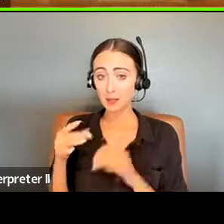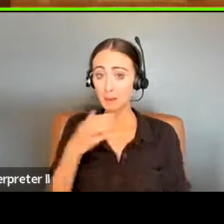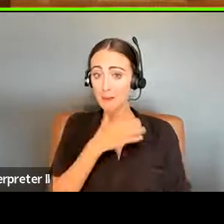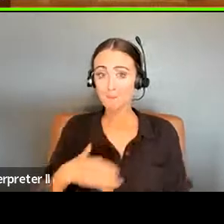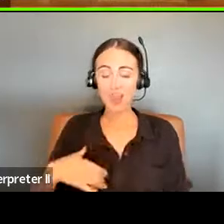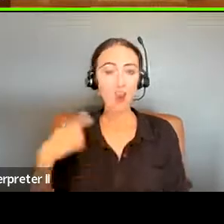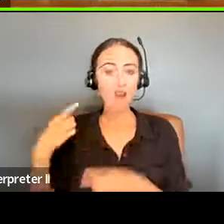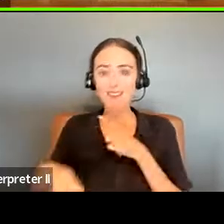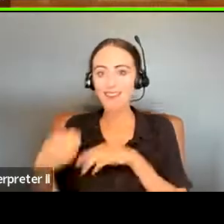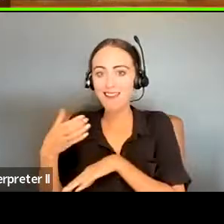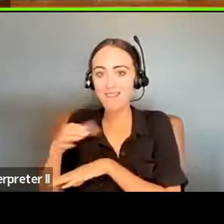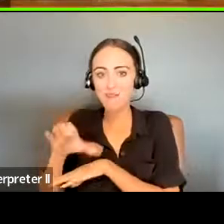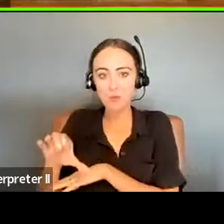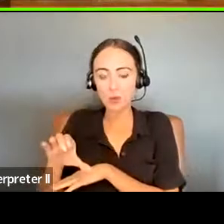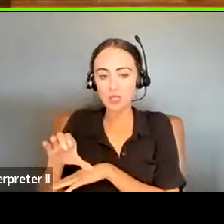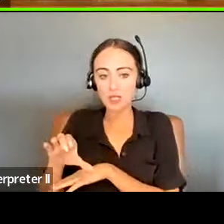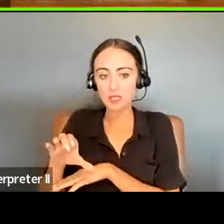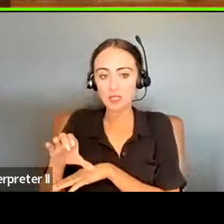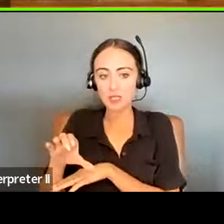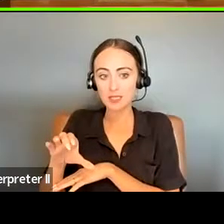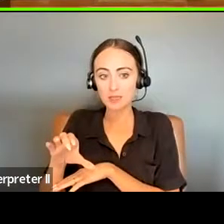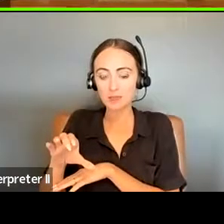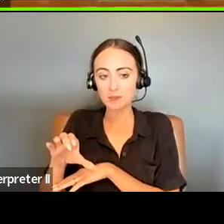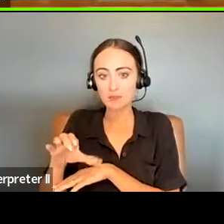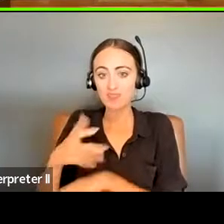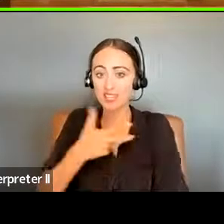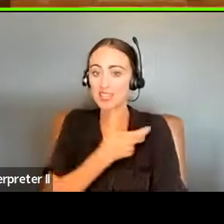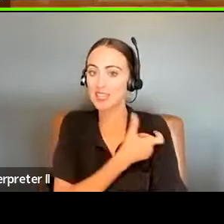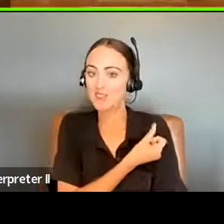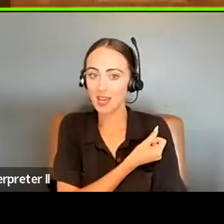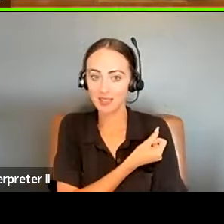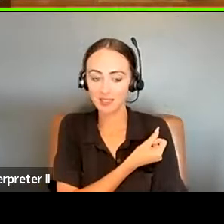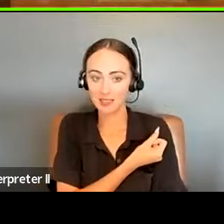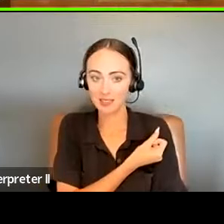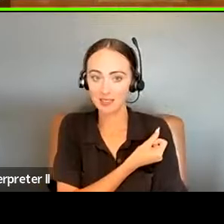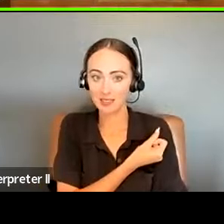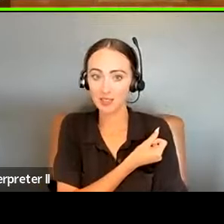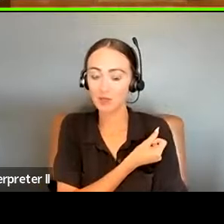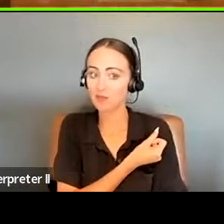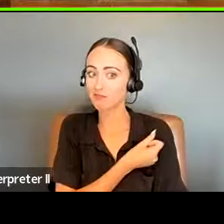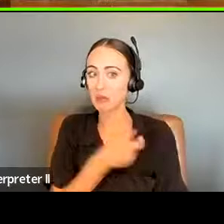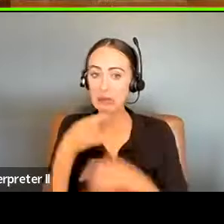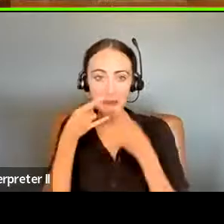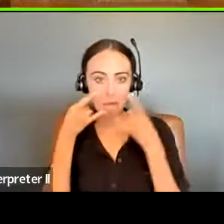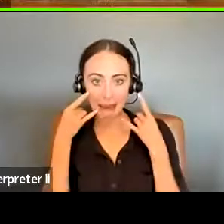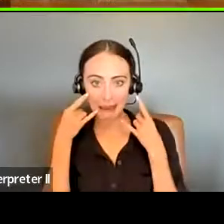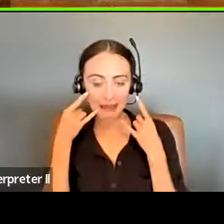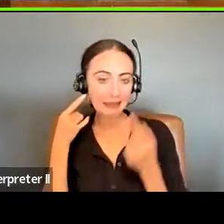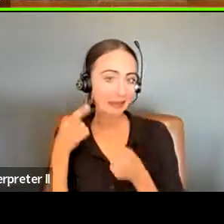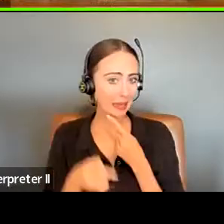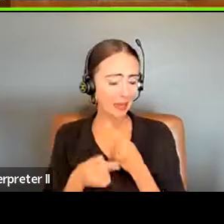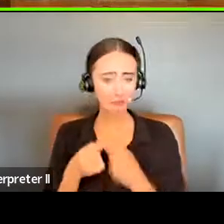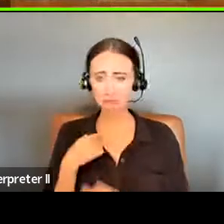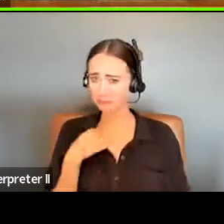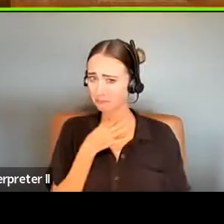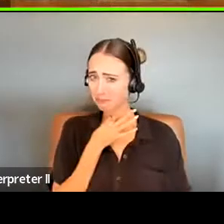not enforce the vaccine and the mask. So I just wondered.